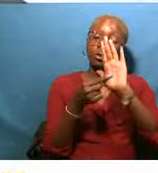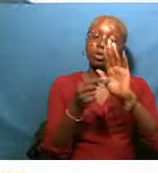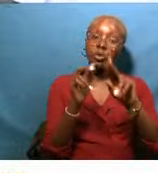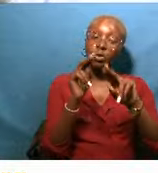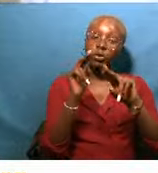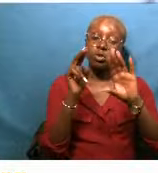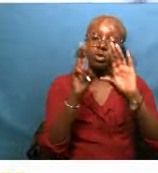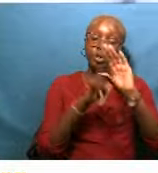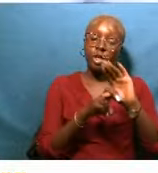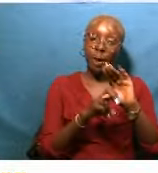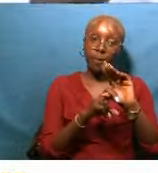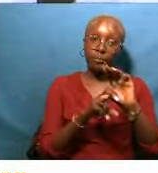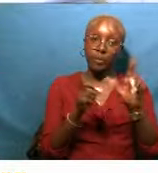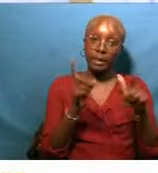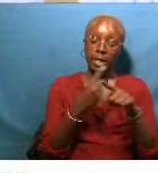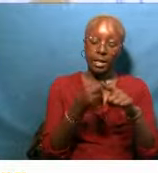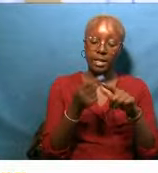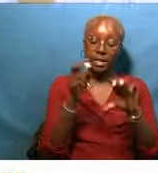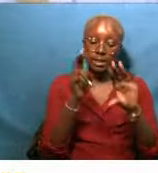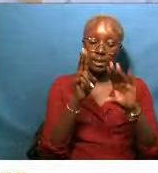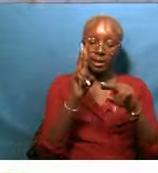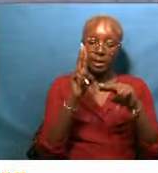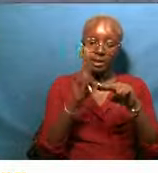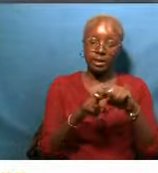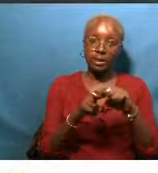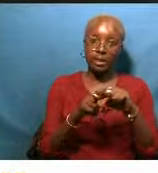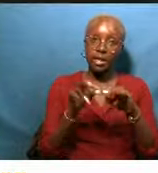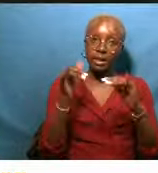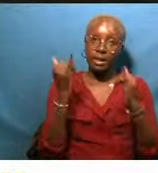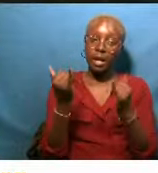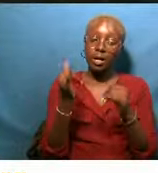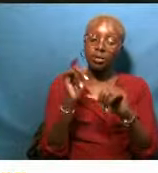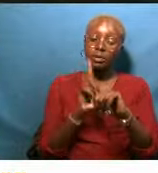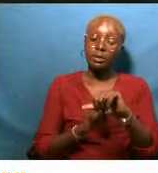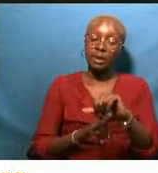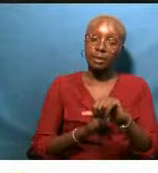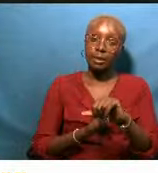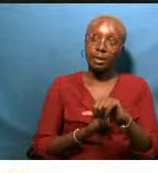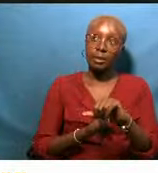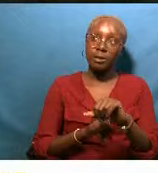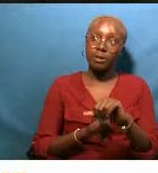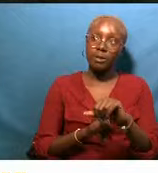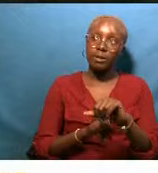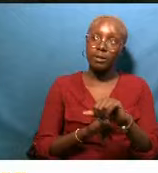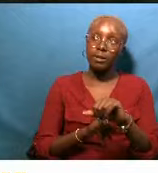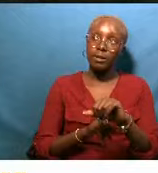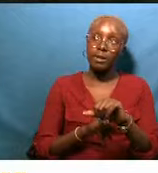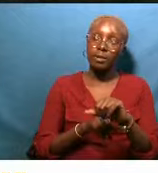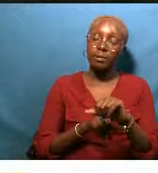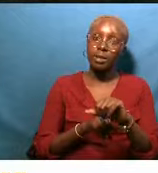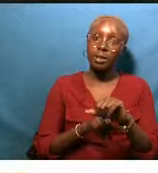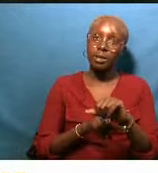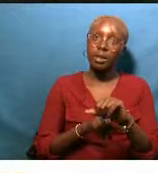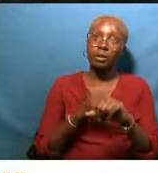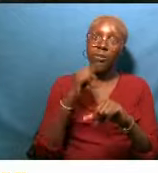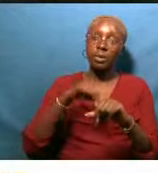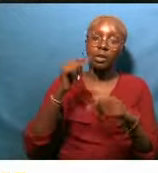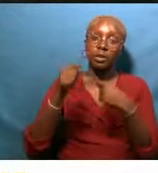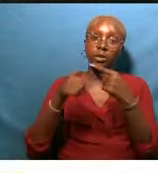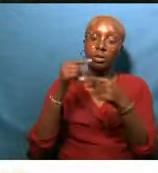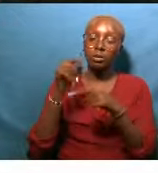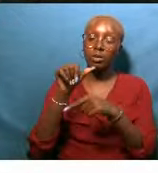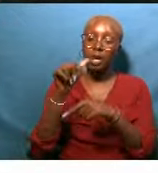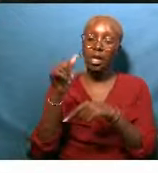archdeacons to seat him and as we transit to the next part of the service.